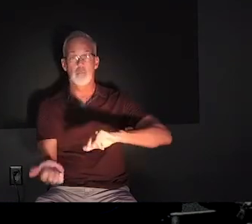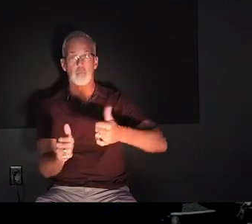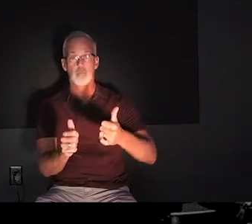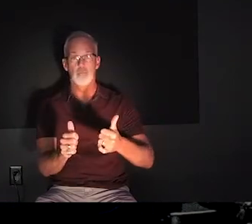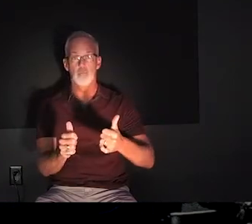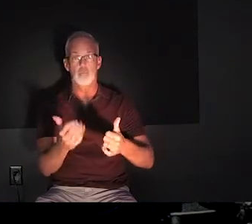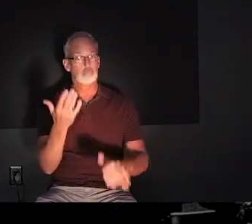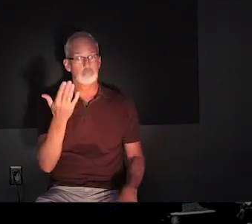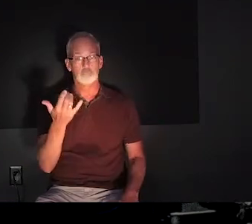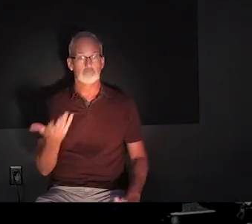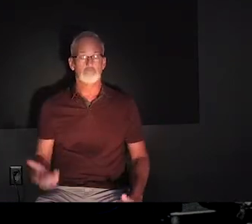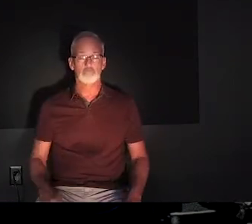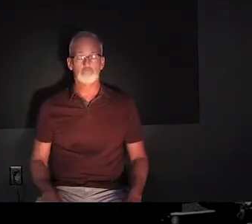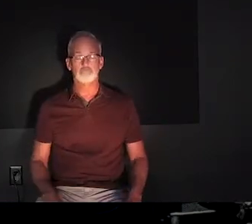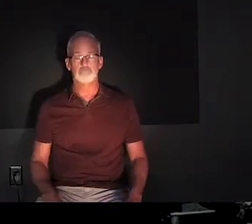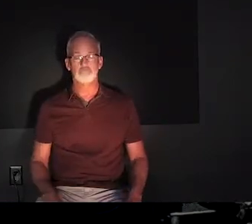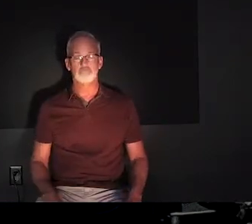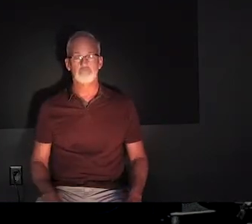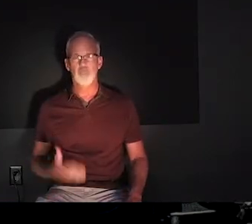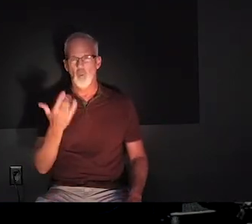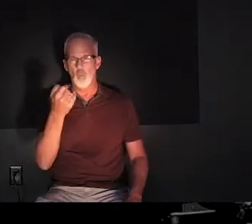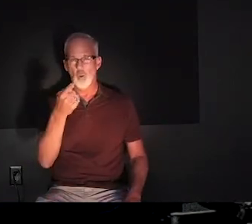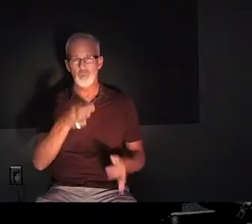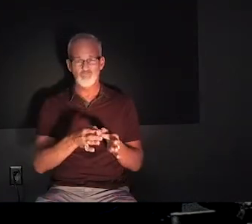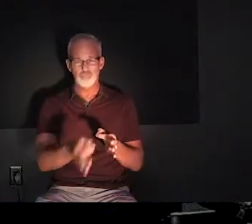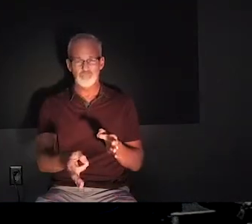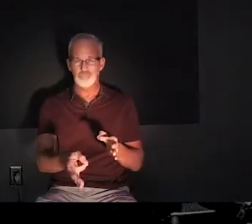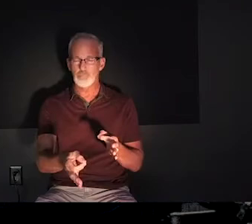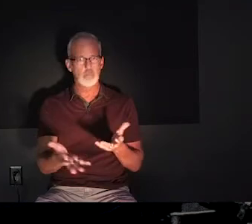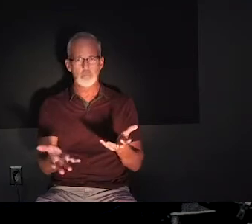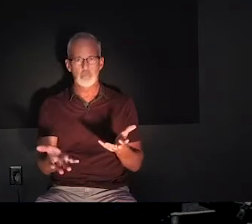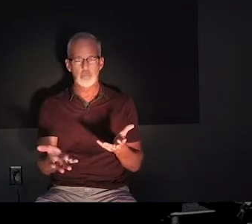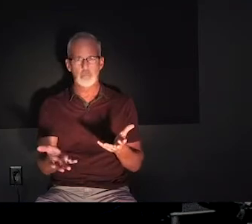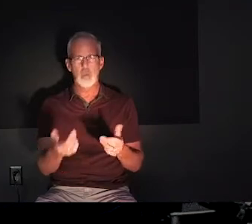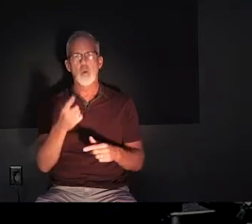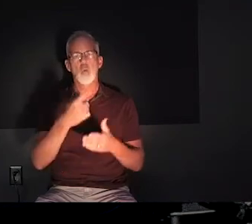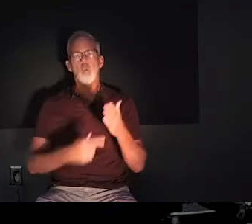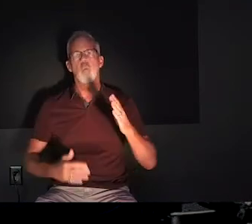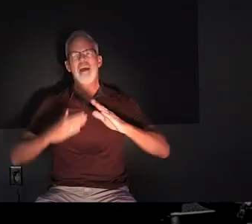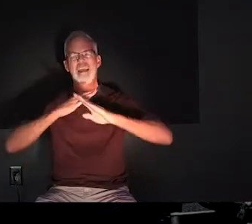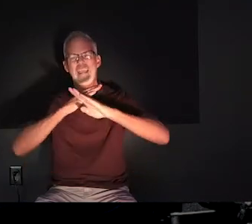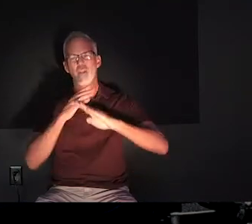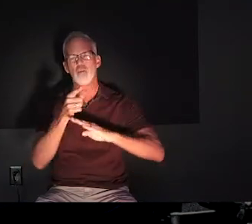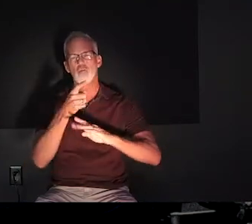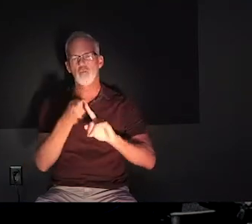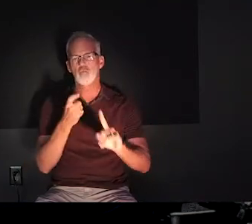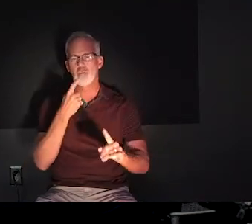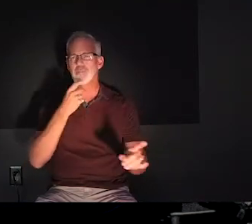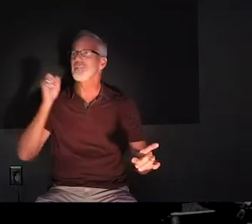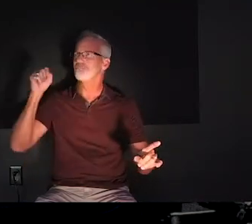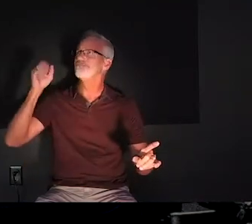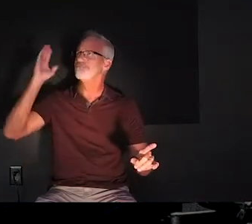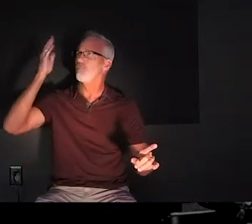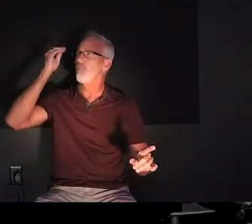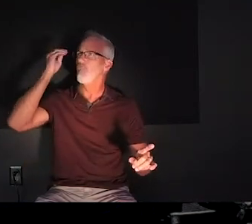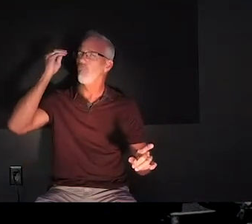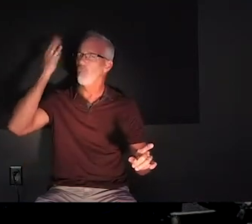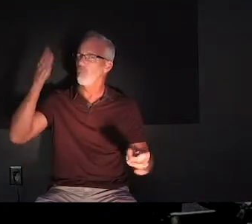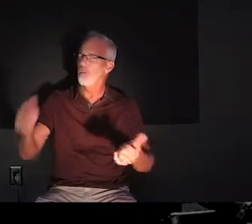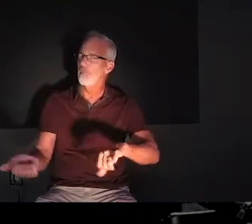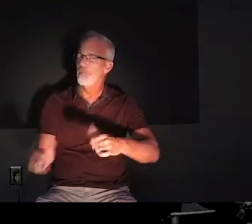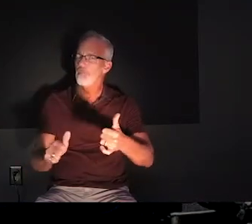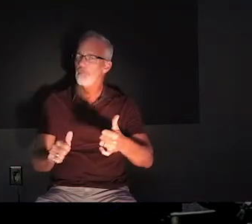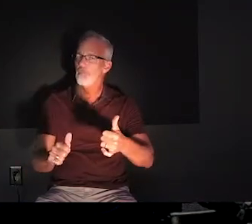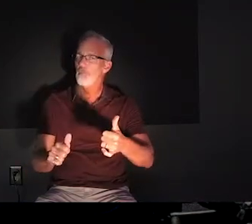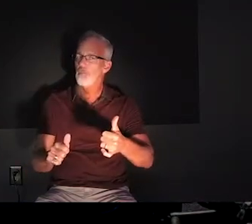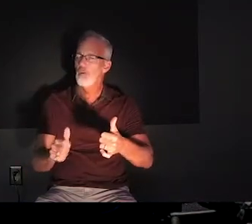from being baptized? What's hindering you from putting your yes down to take the gospel of Christ to the